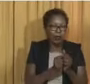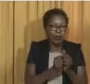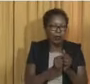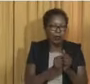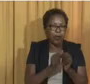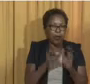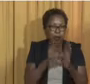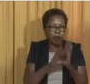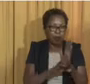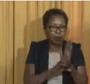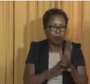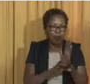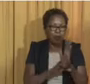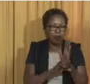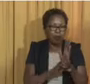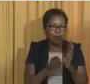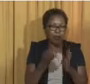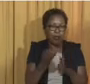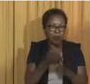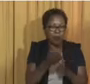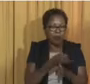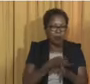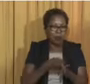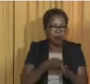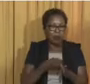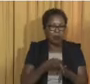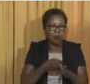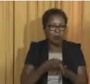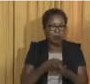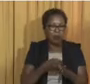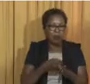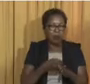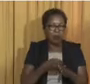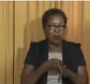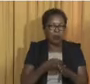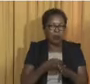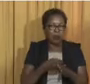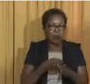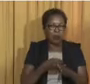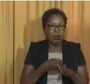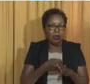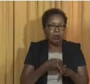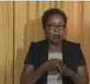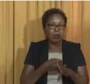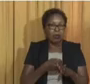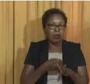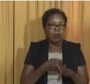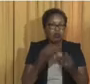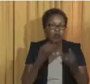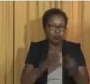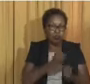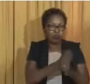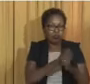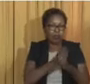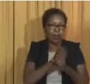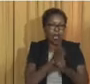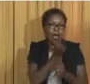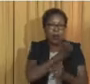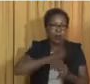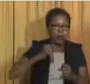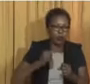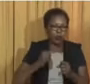design is an adequate bulwark against abusive amendments. As pointed out by